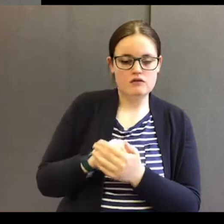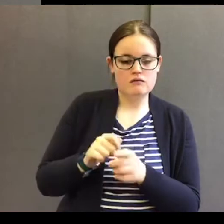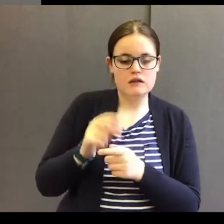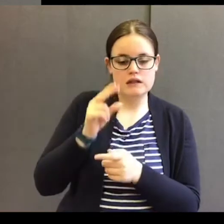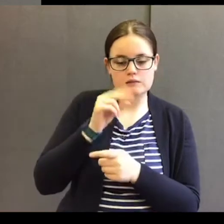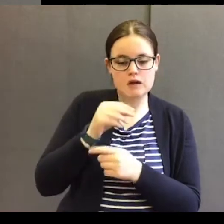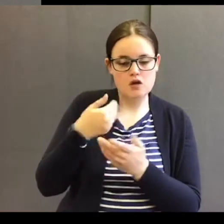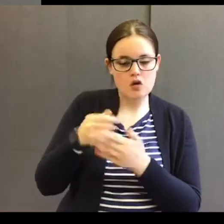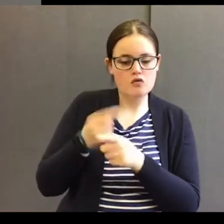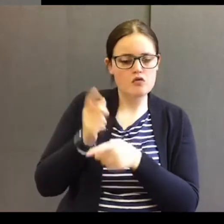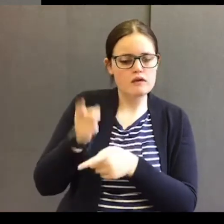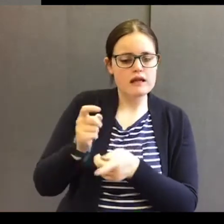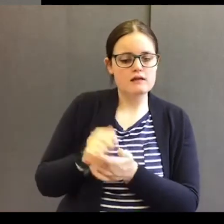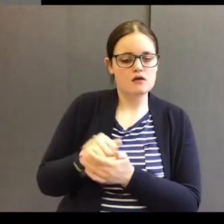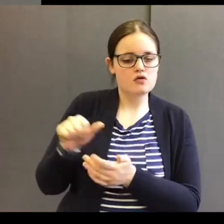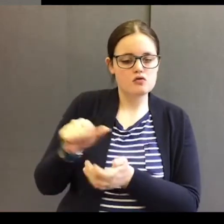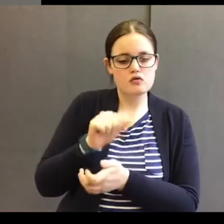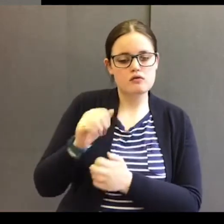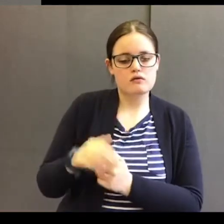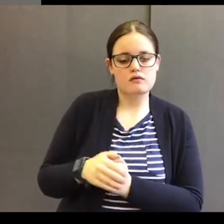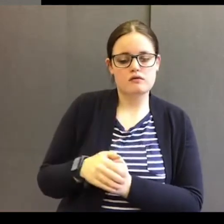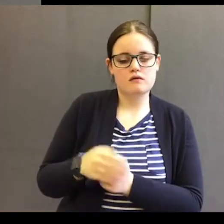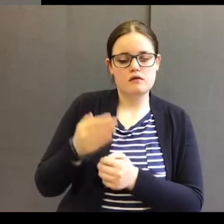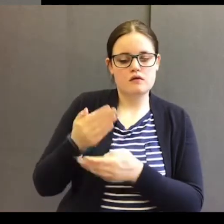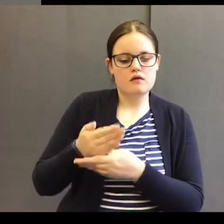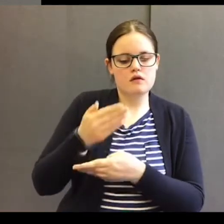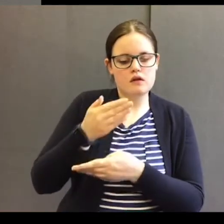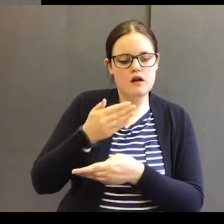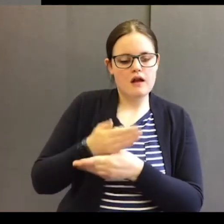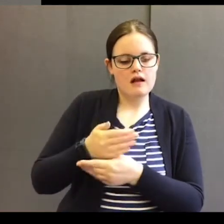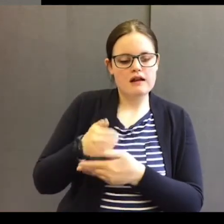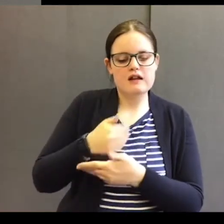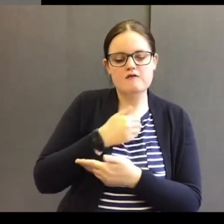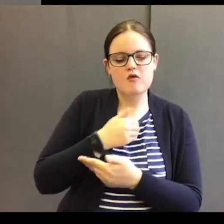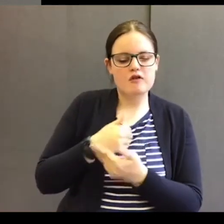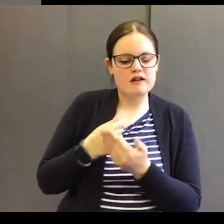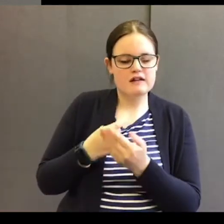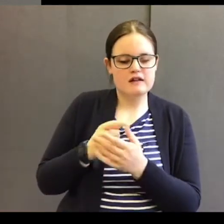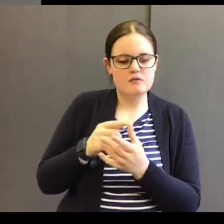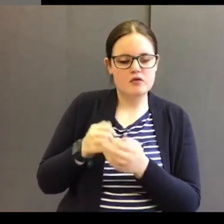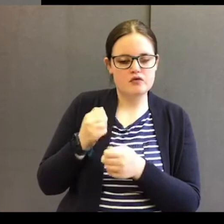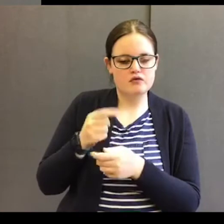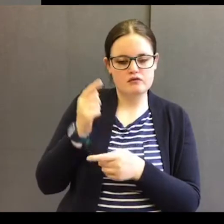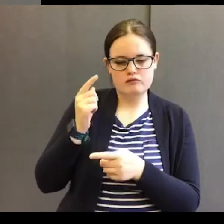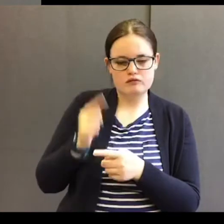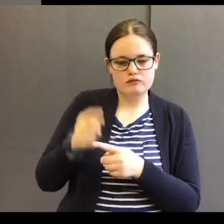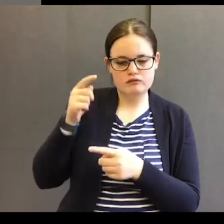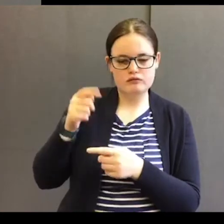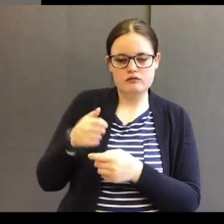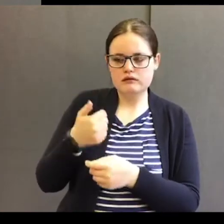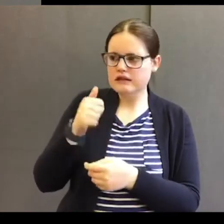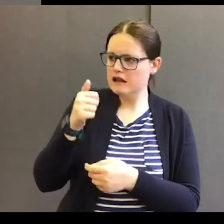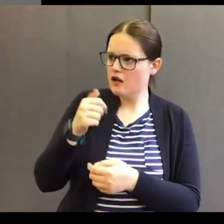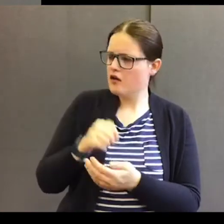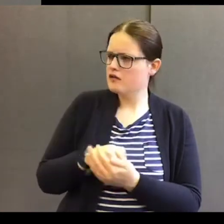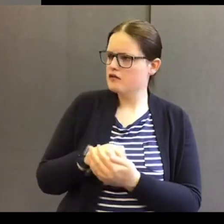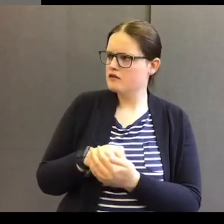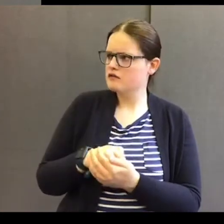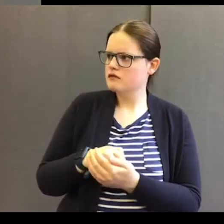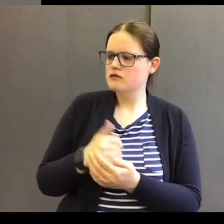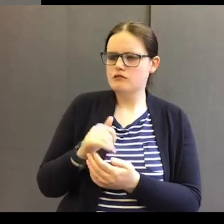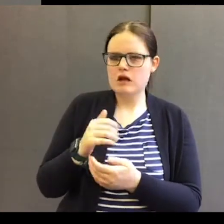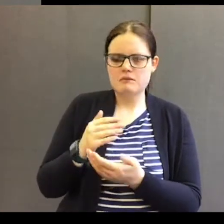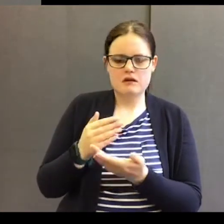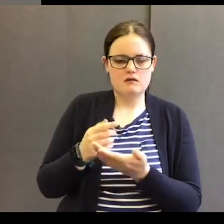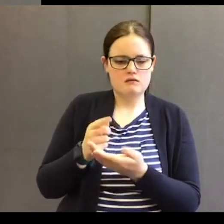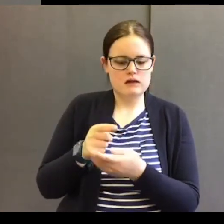and speak, go and do it. Early in the morning,